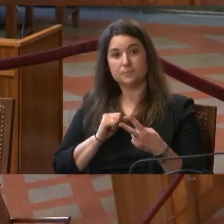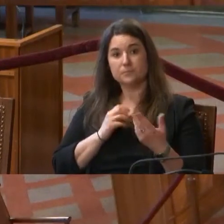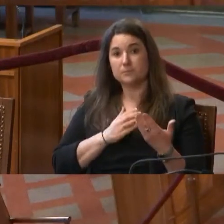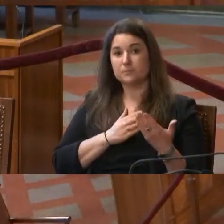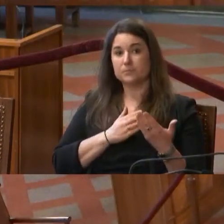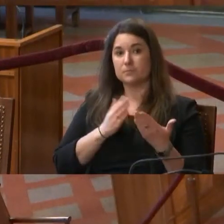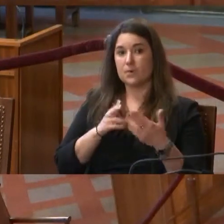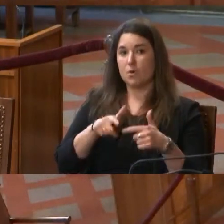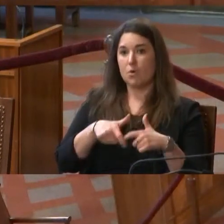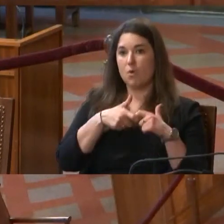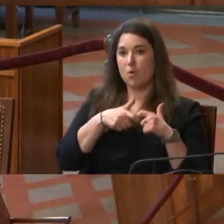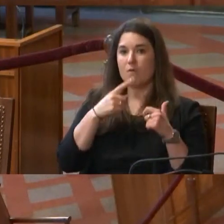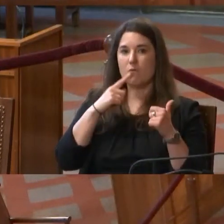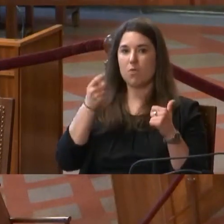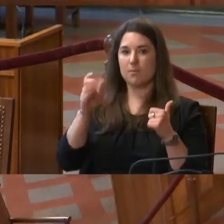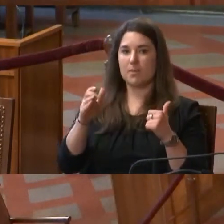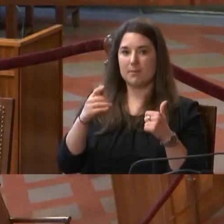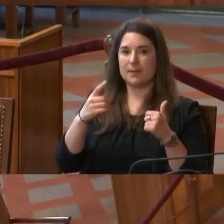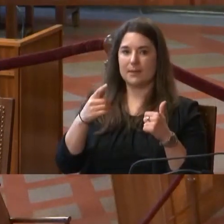hold for a cable cast public hearing.